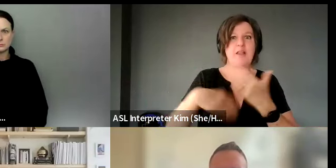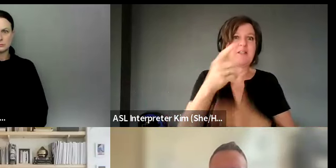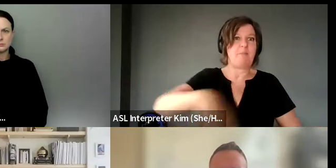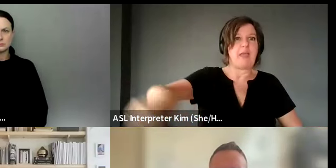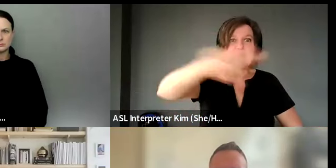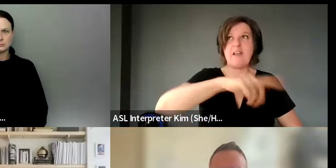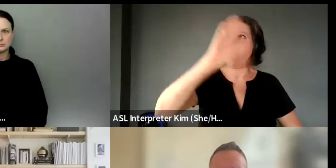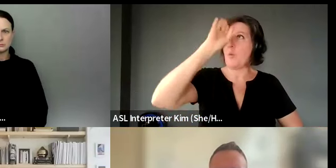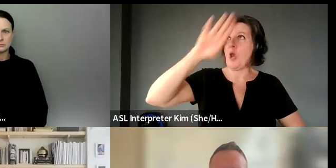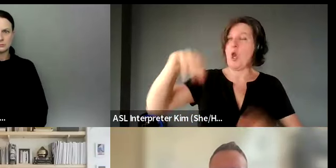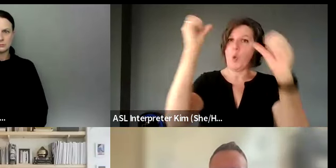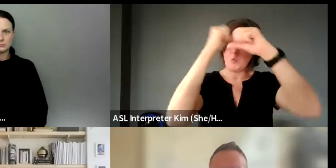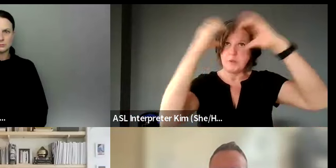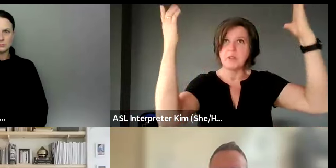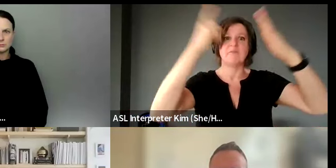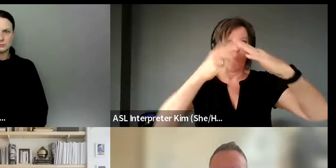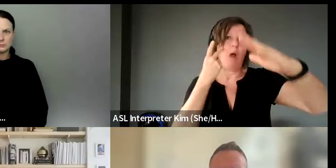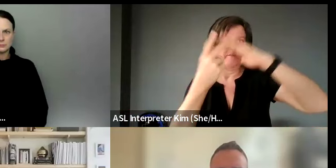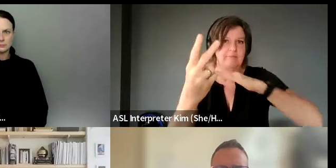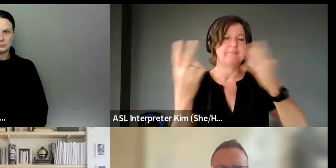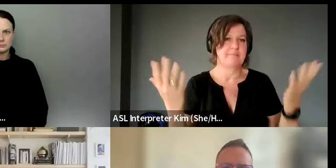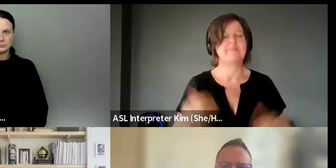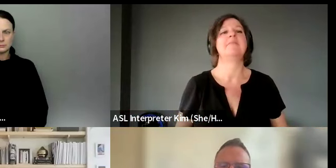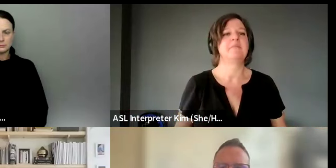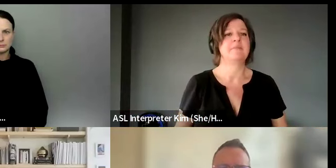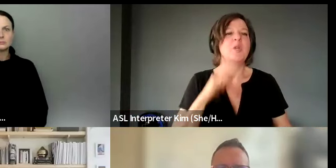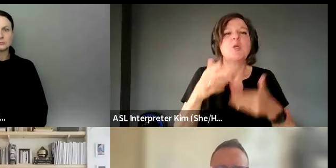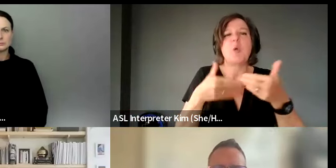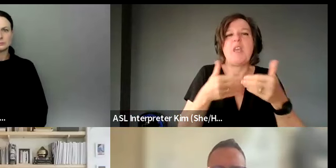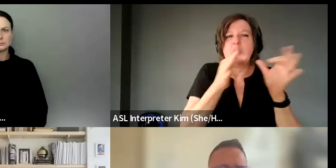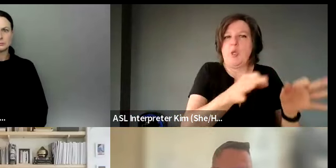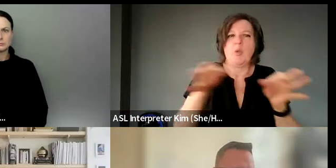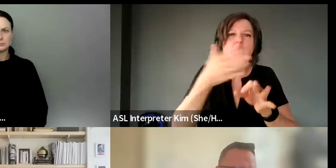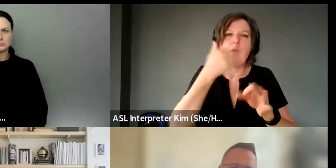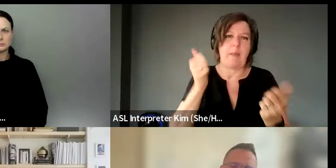So I think it's easier to determine the best approach.